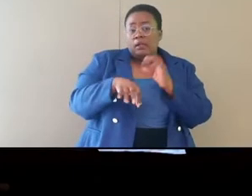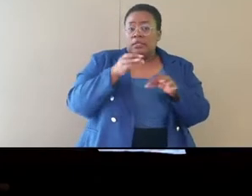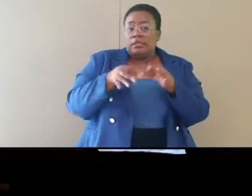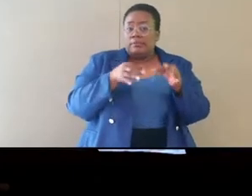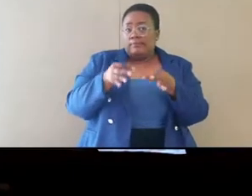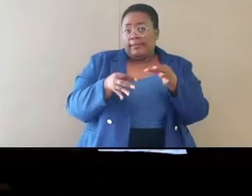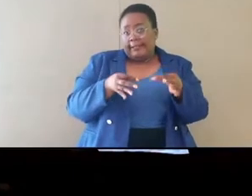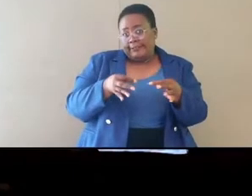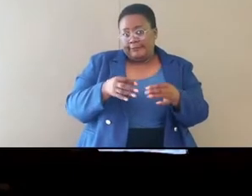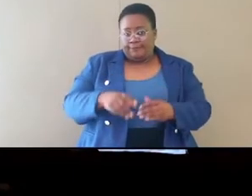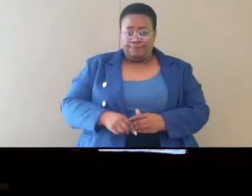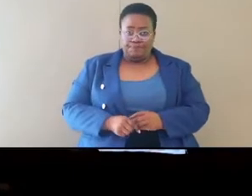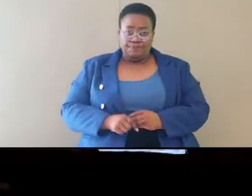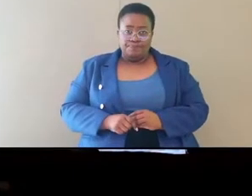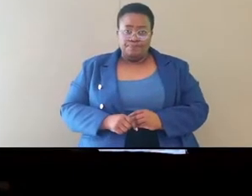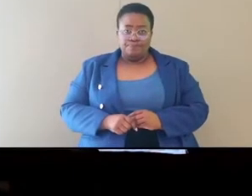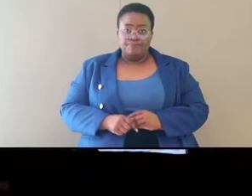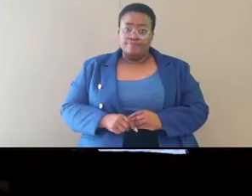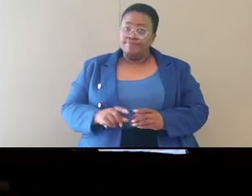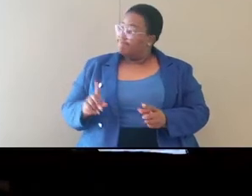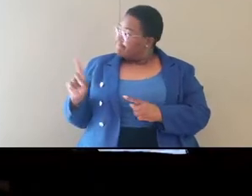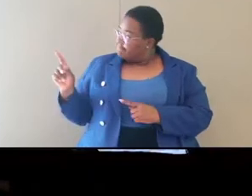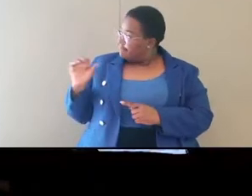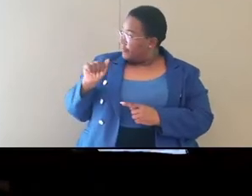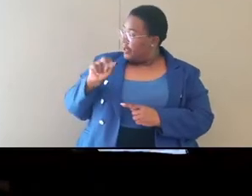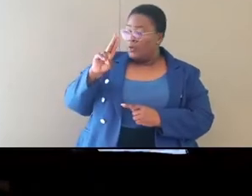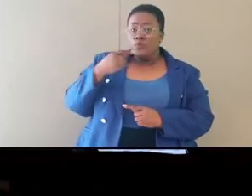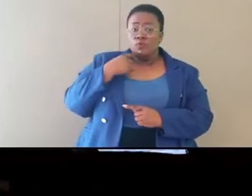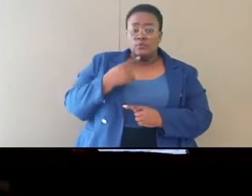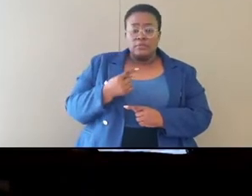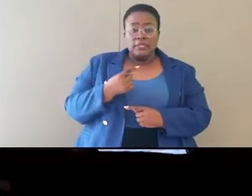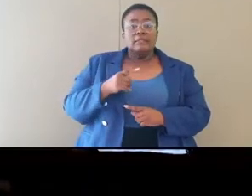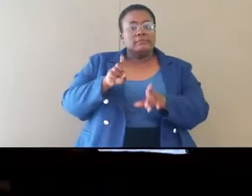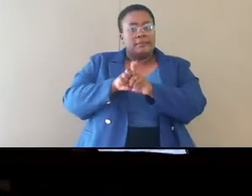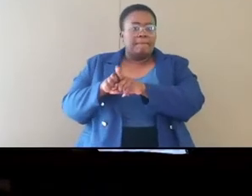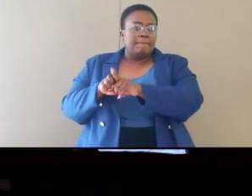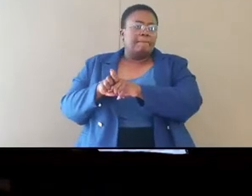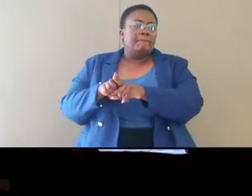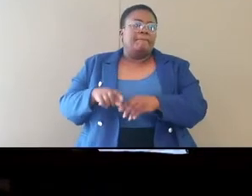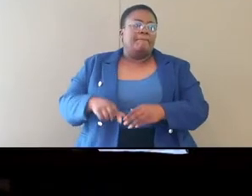non-increase to the CSG. Here the AU is saying very similar things.